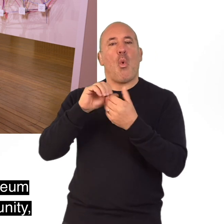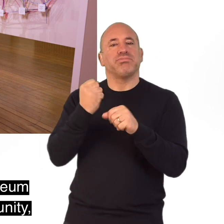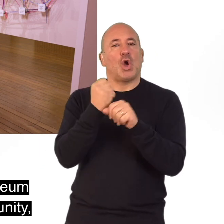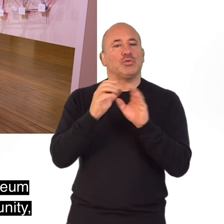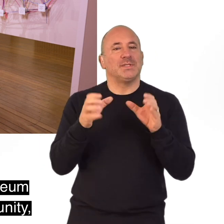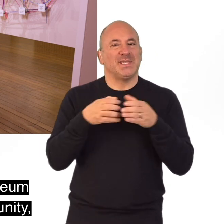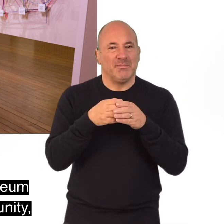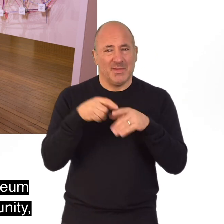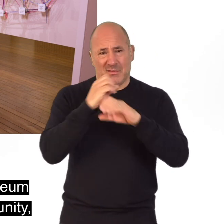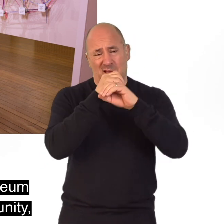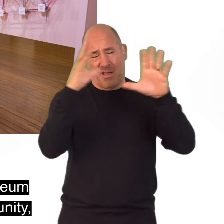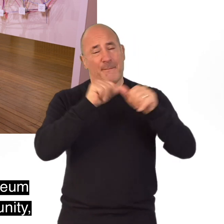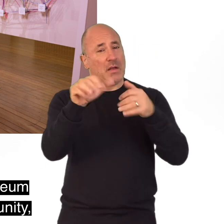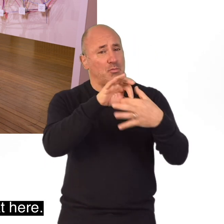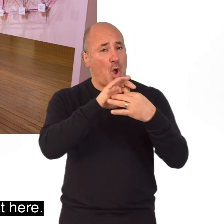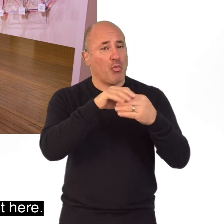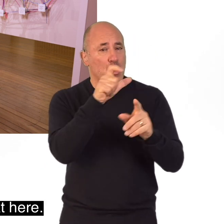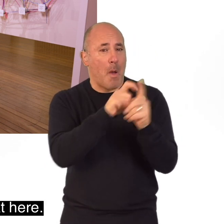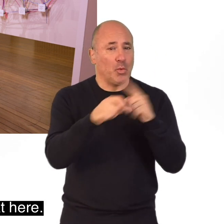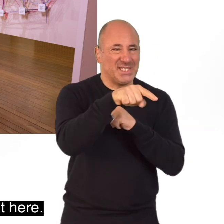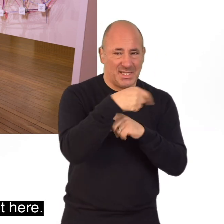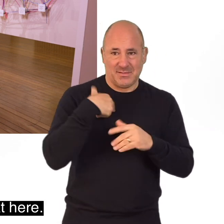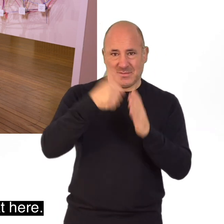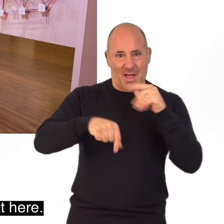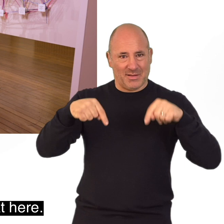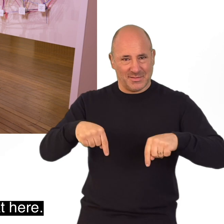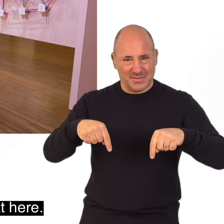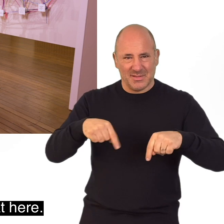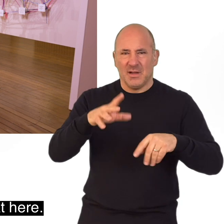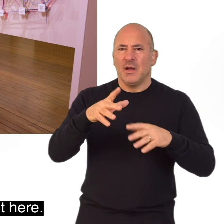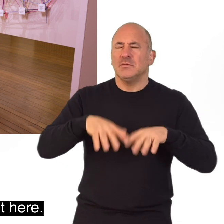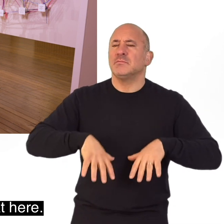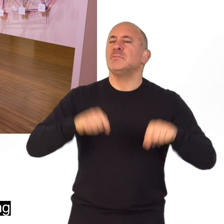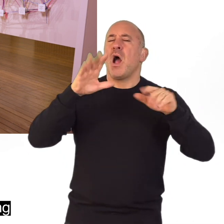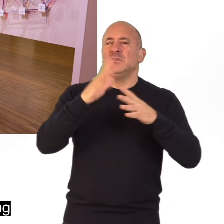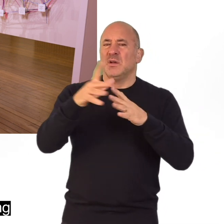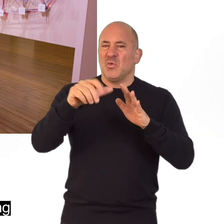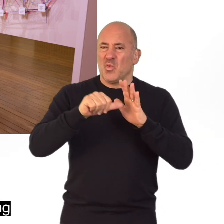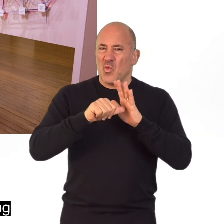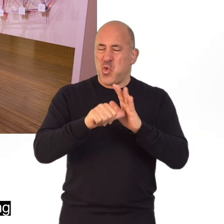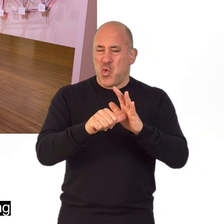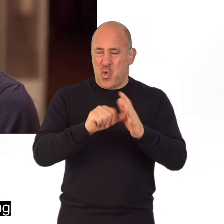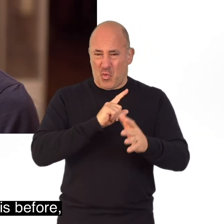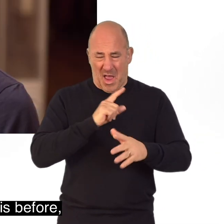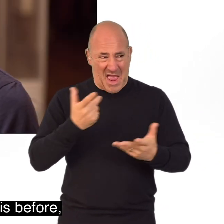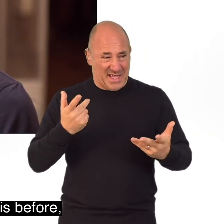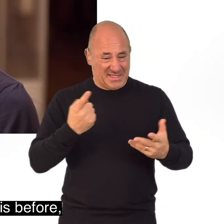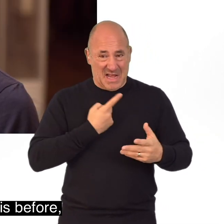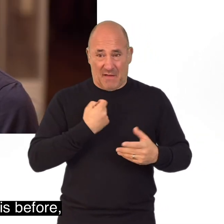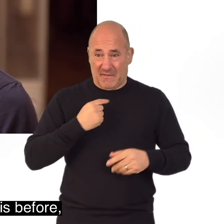museum is to work with the community. And so we started to do that here. So that was quite difficult at the beginning